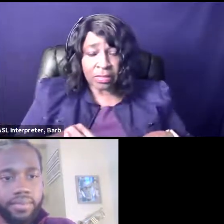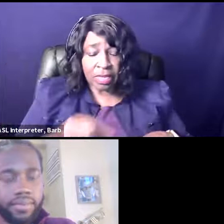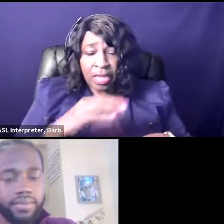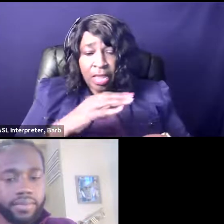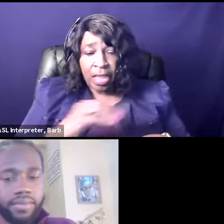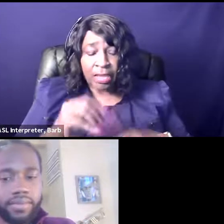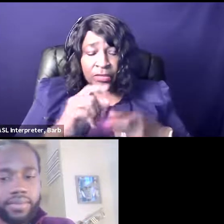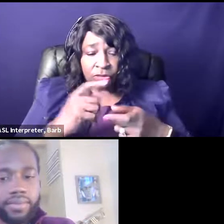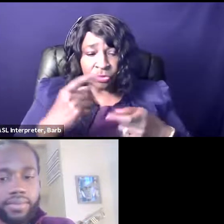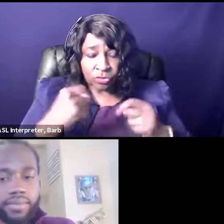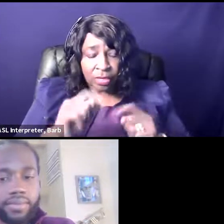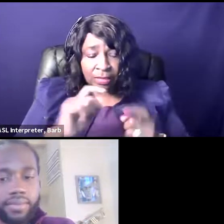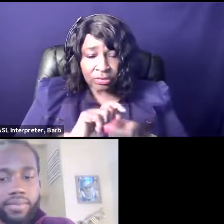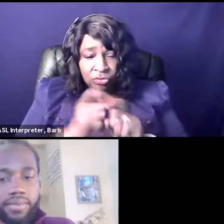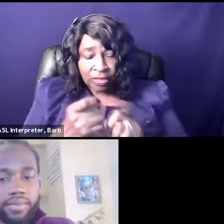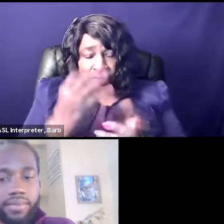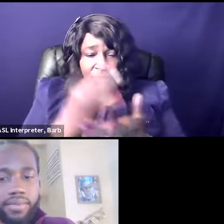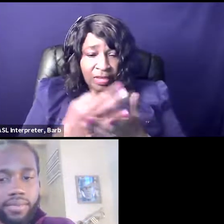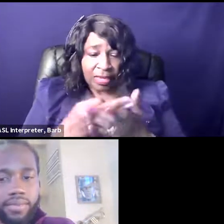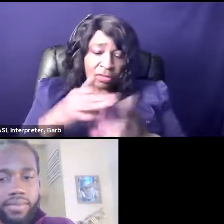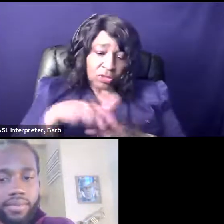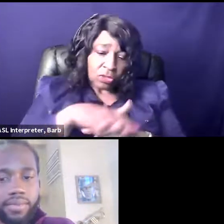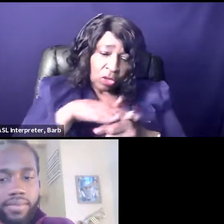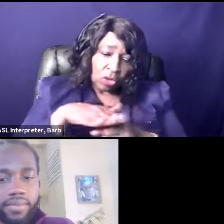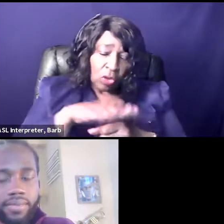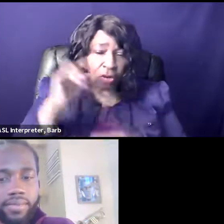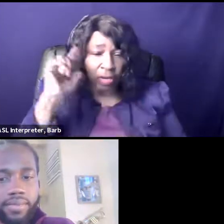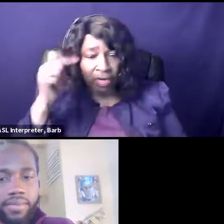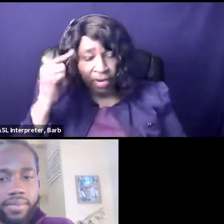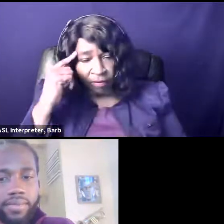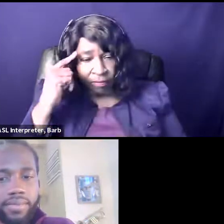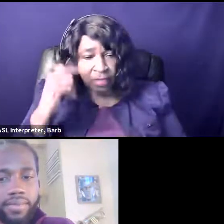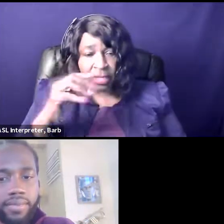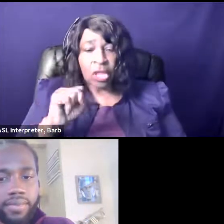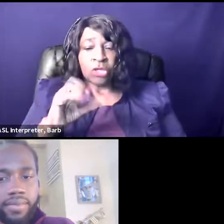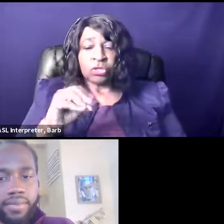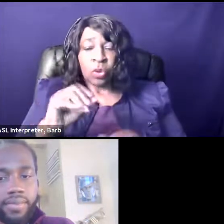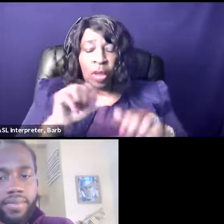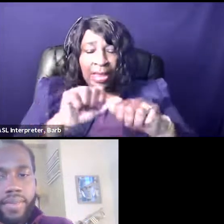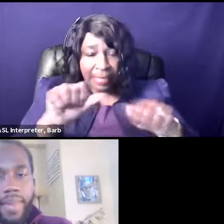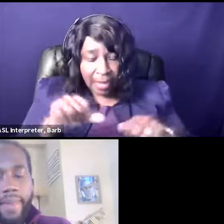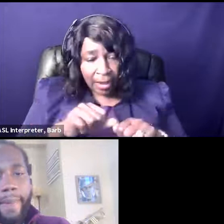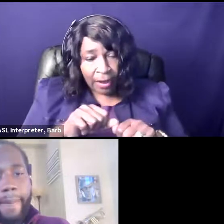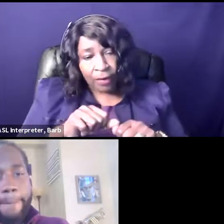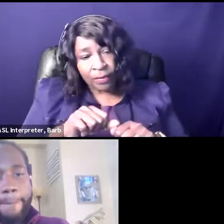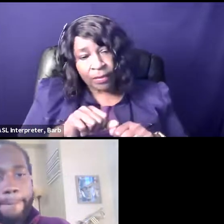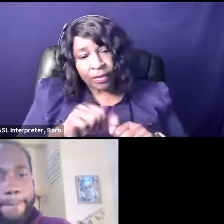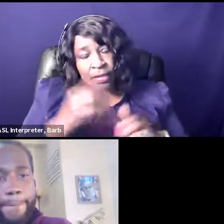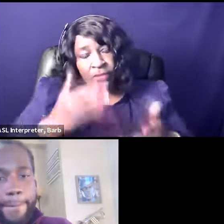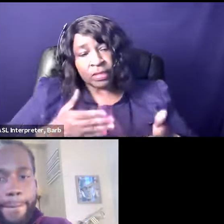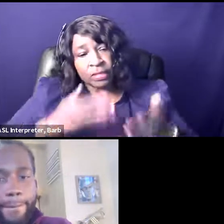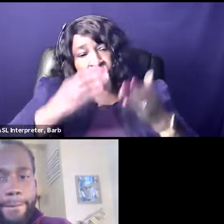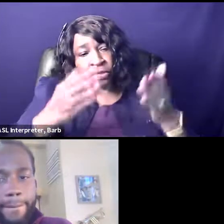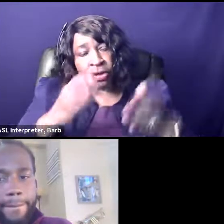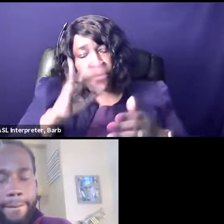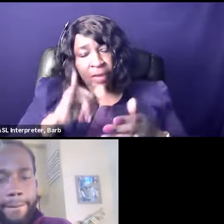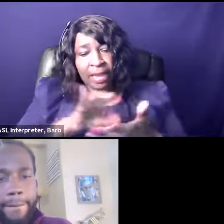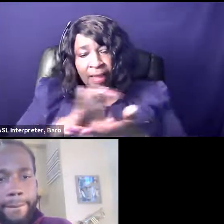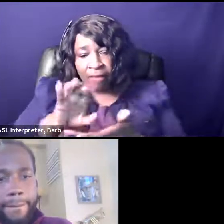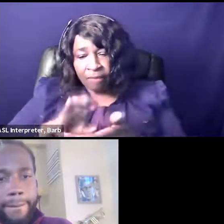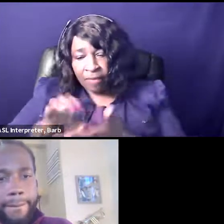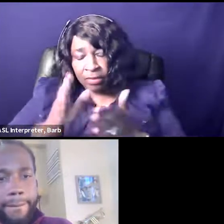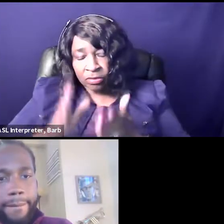of a local government, right? And so in areas that are, served by an investor-owned